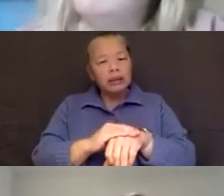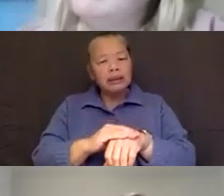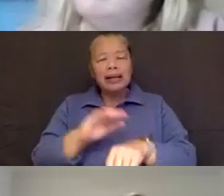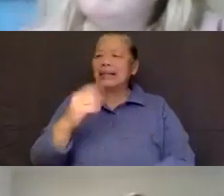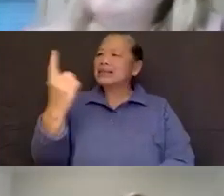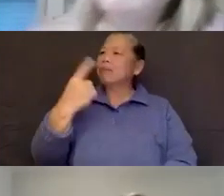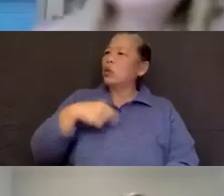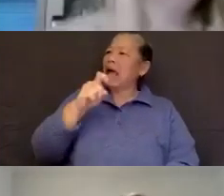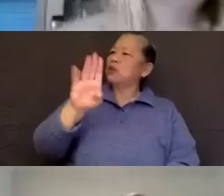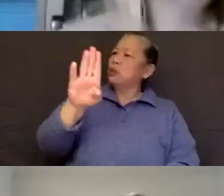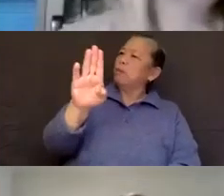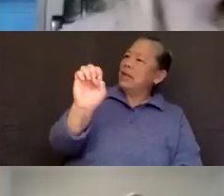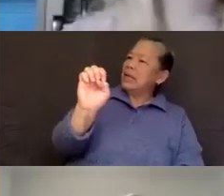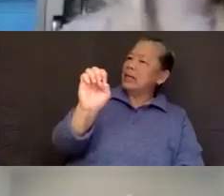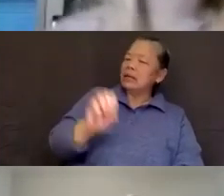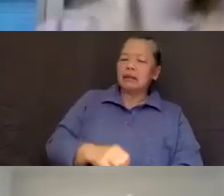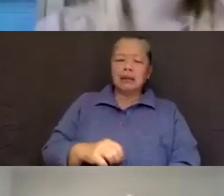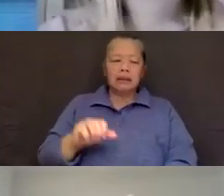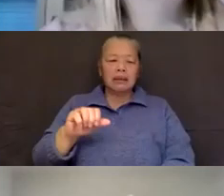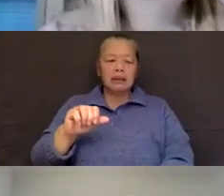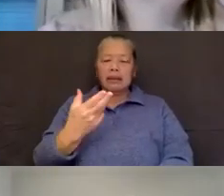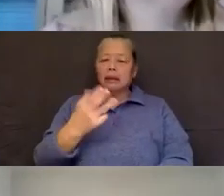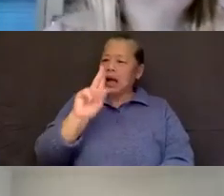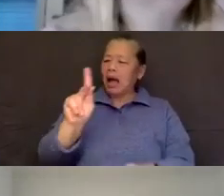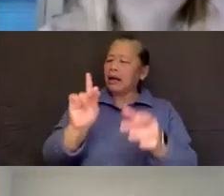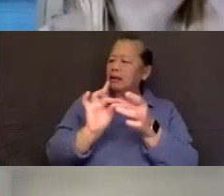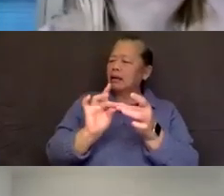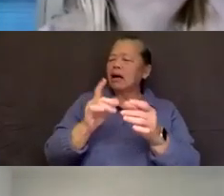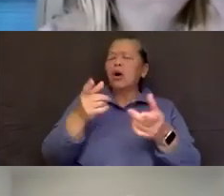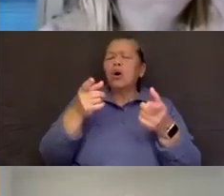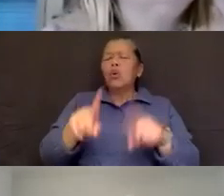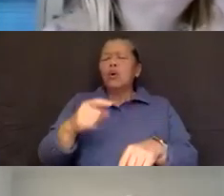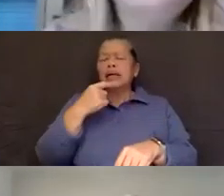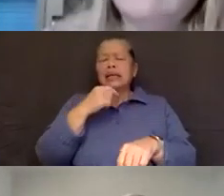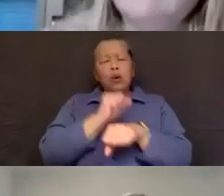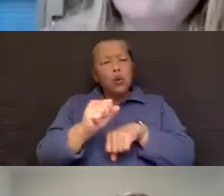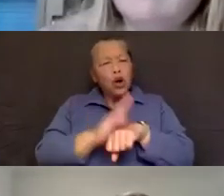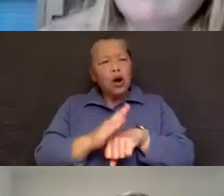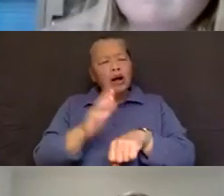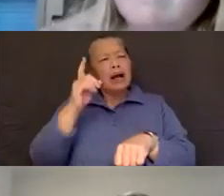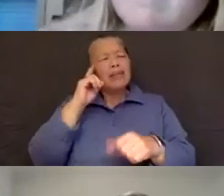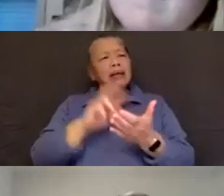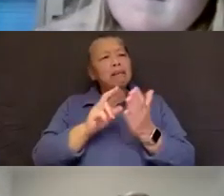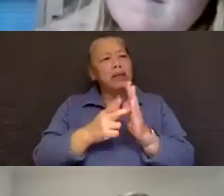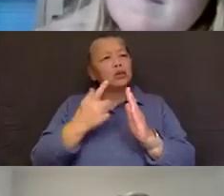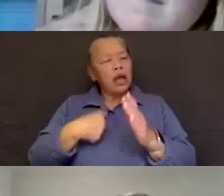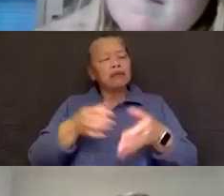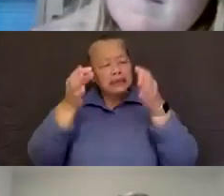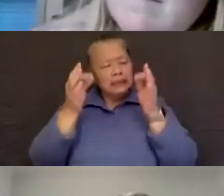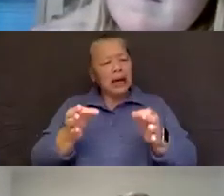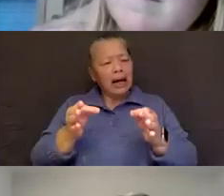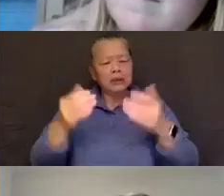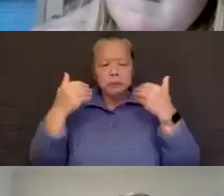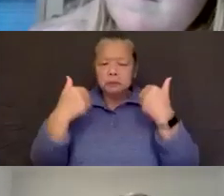Well, I when I say work on, I think we have to be intentional in telling people it's okay to be disabled.